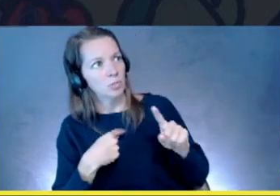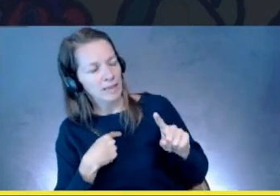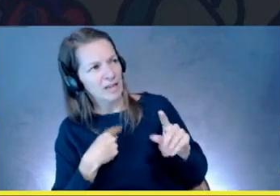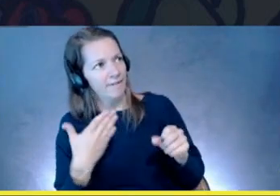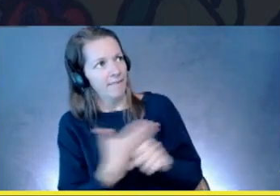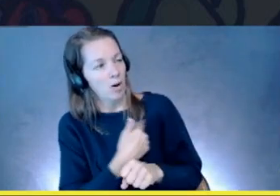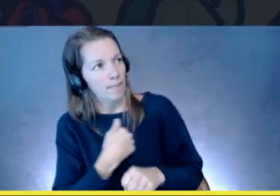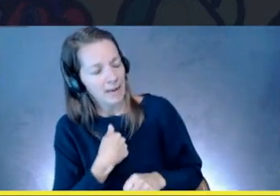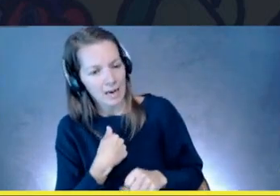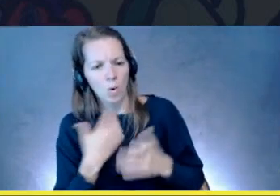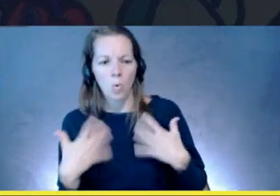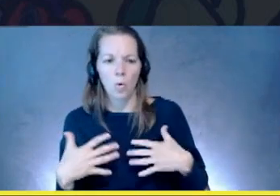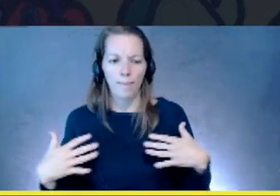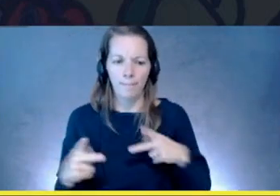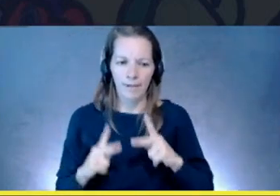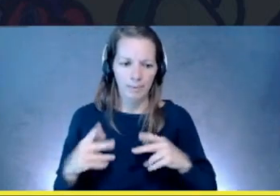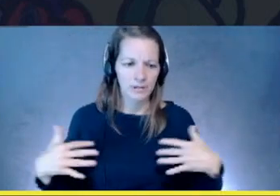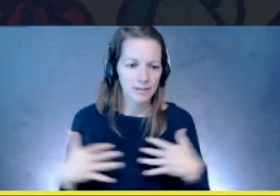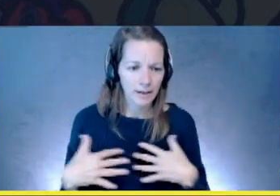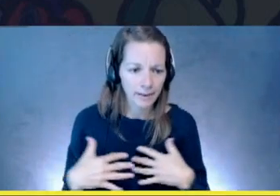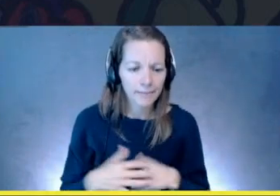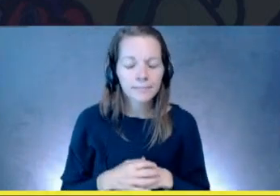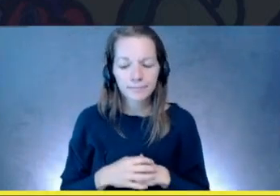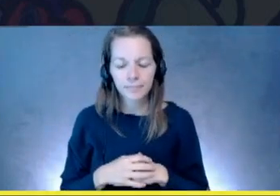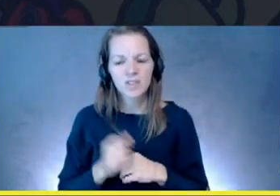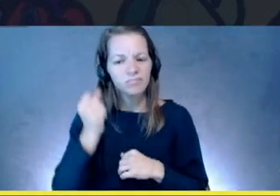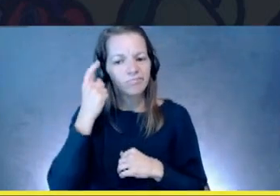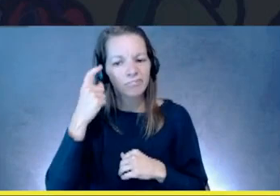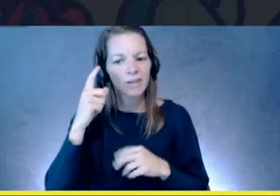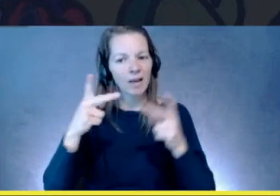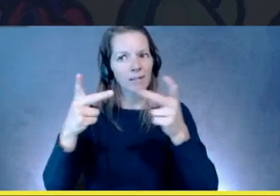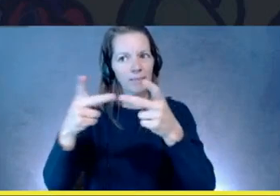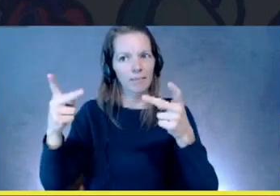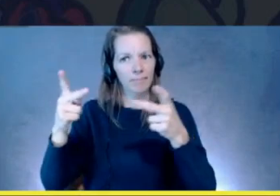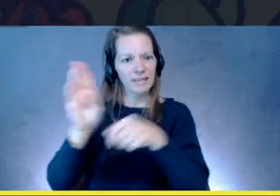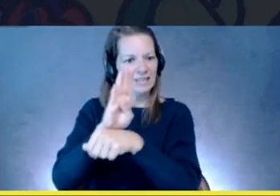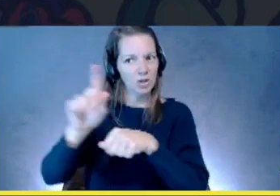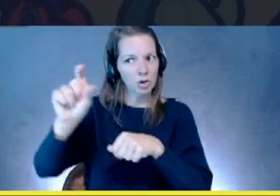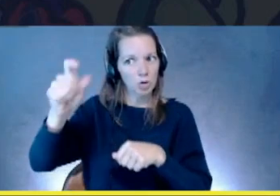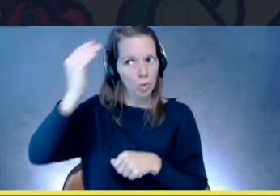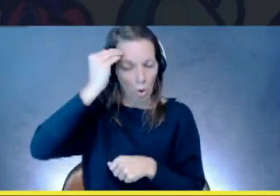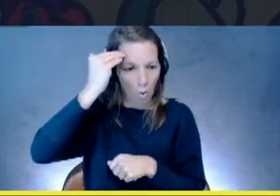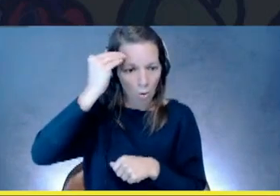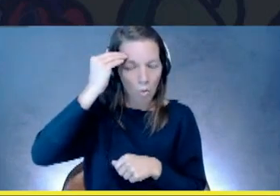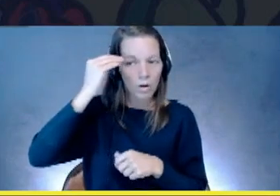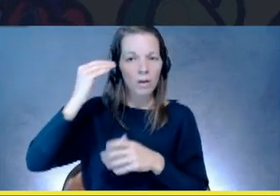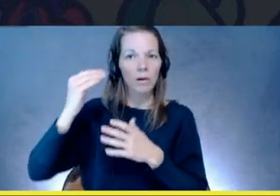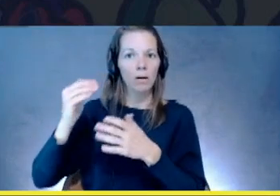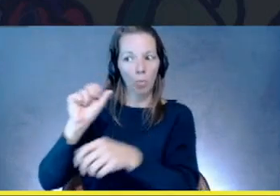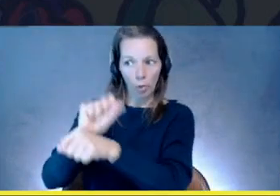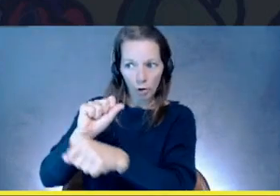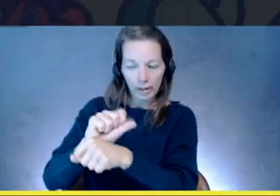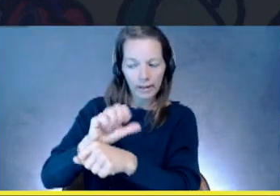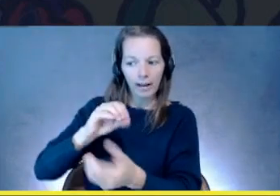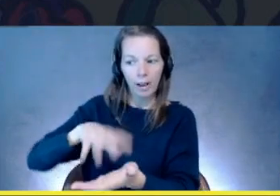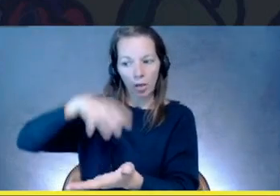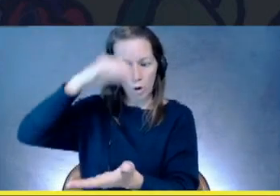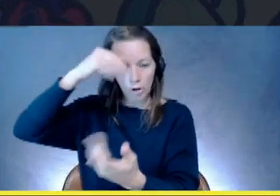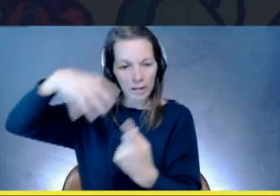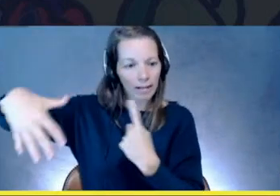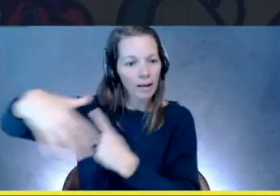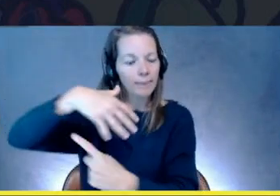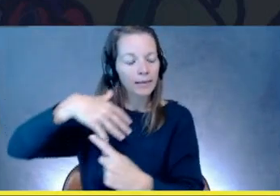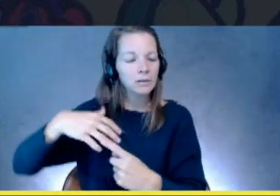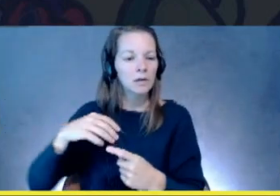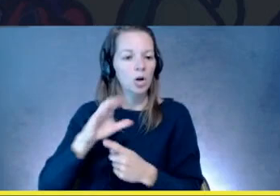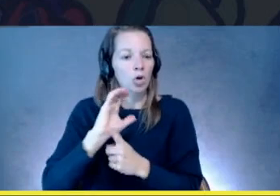really important that institutions recognize the necessity of creating working and learning climates, cultures, and policies that